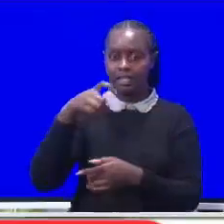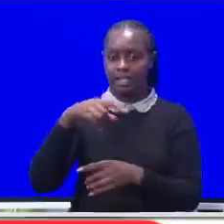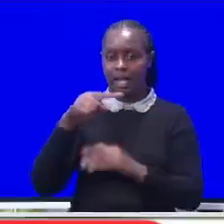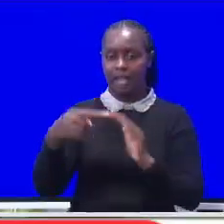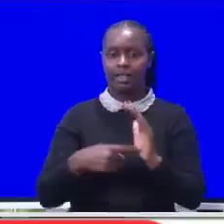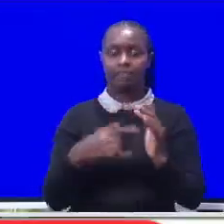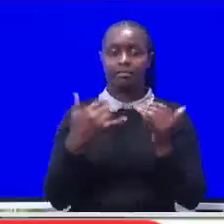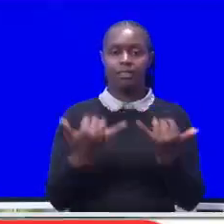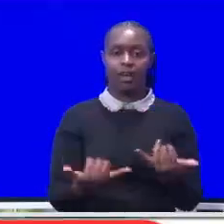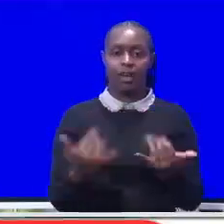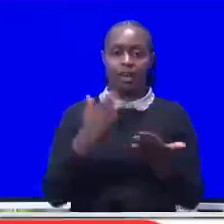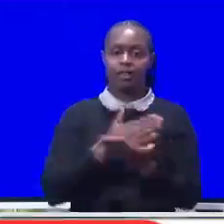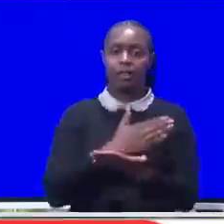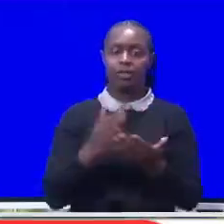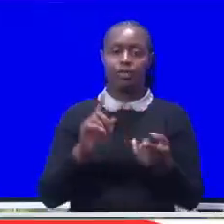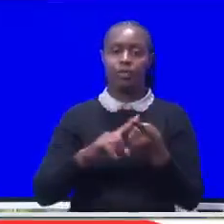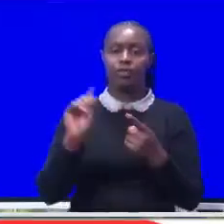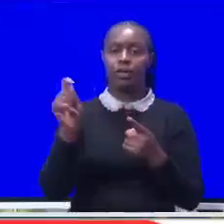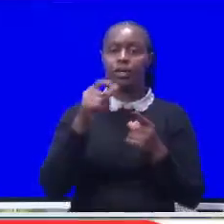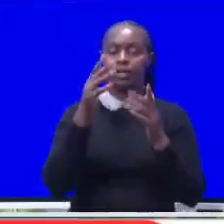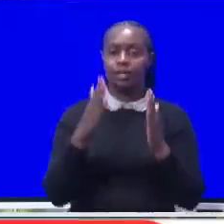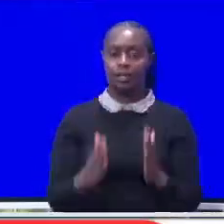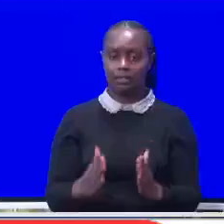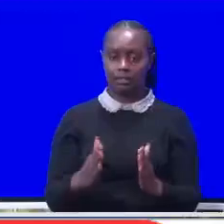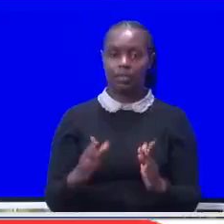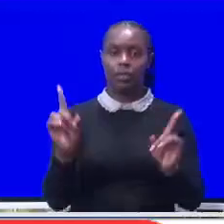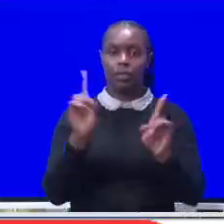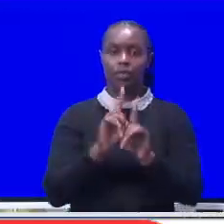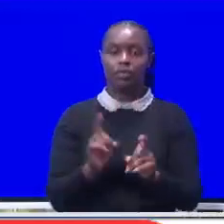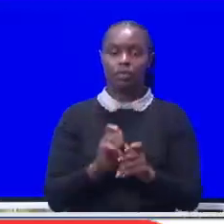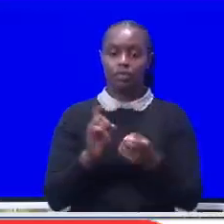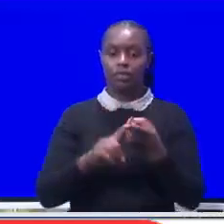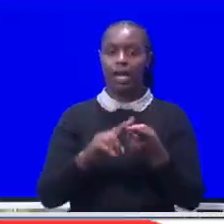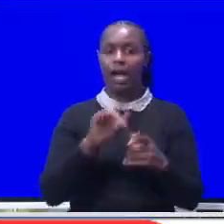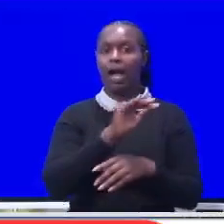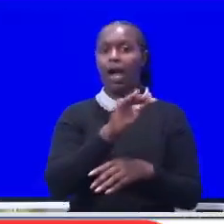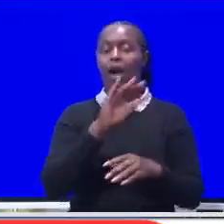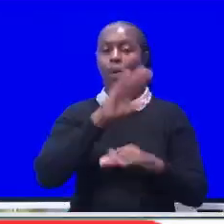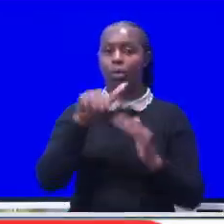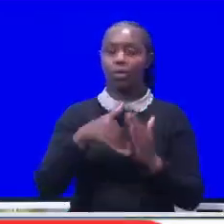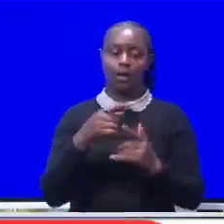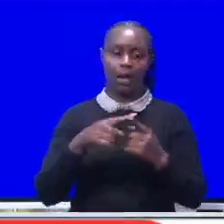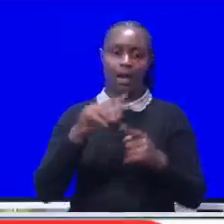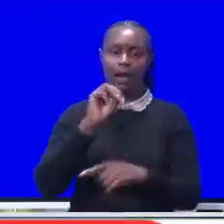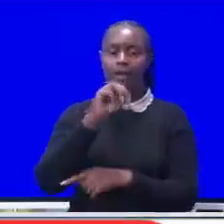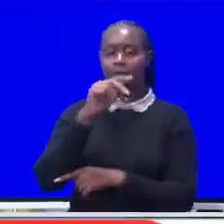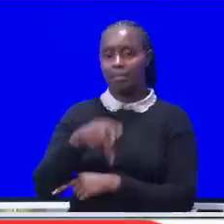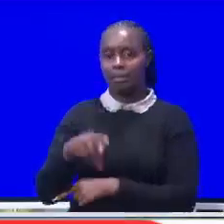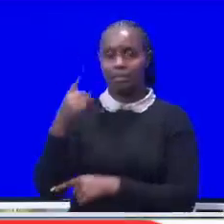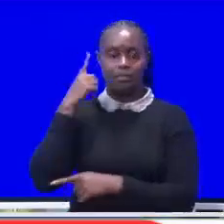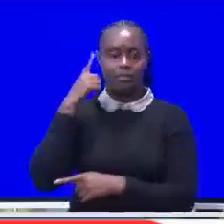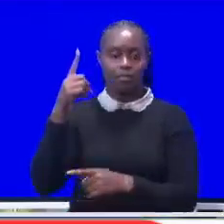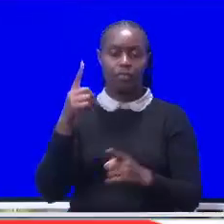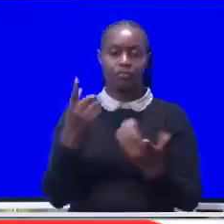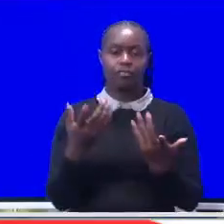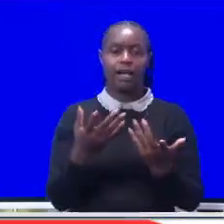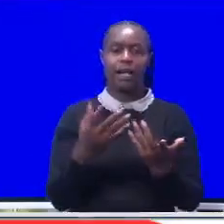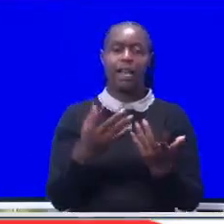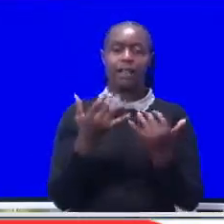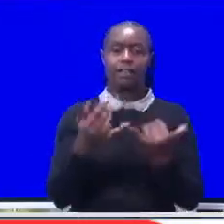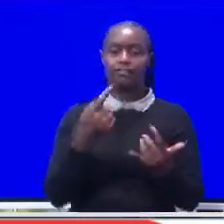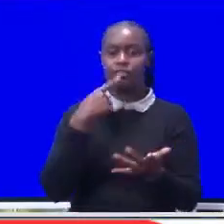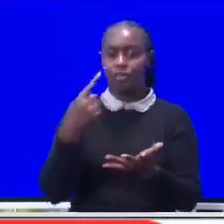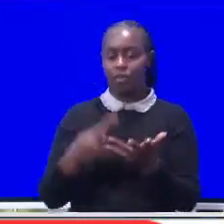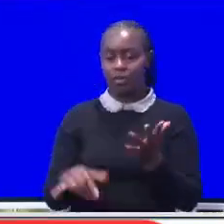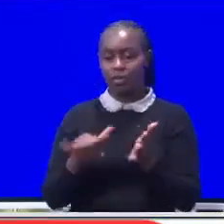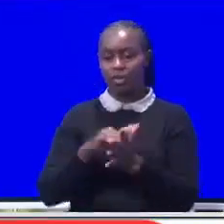in time when a section of Kenyans are mulling over recalling their members of parliament, a point the former vice president says is